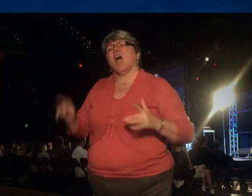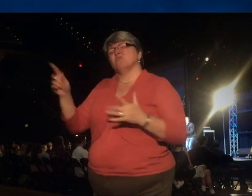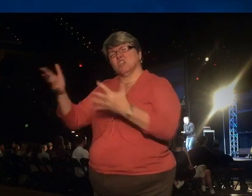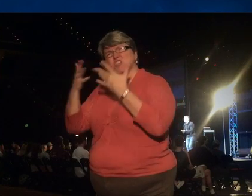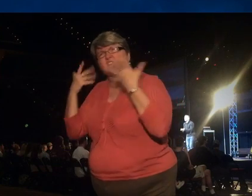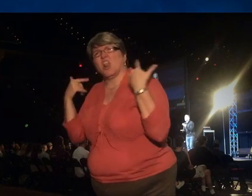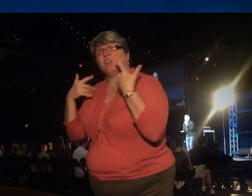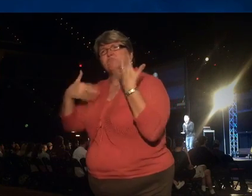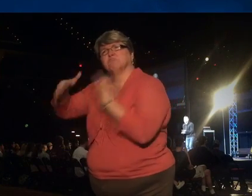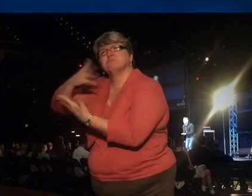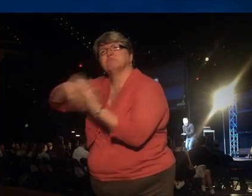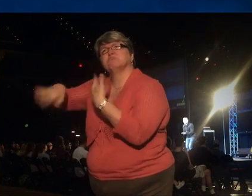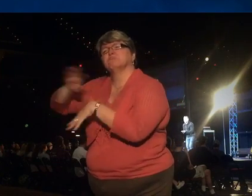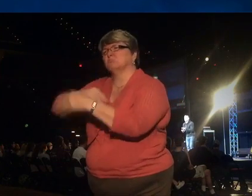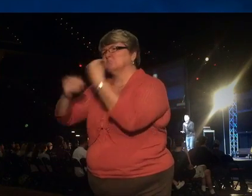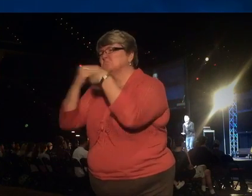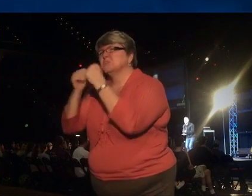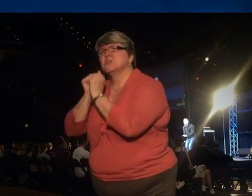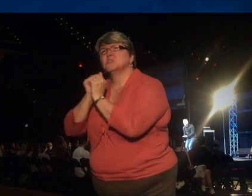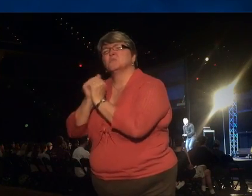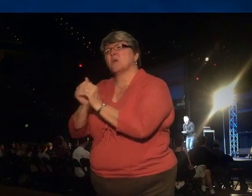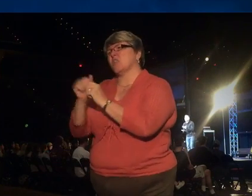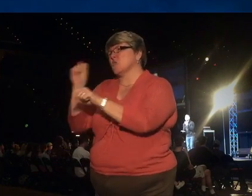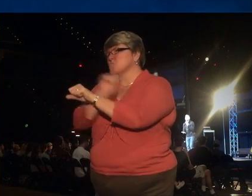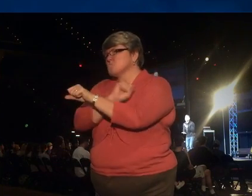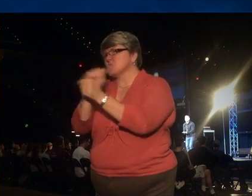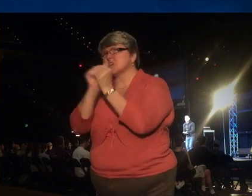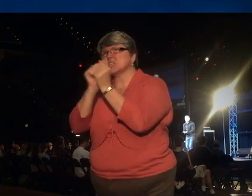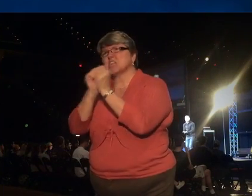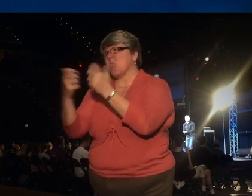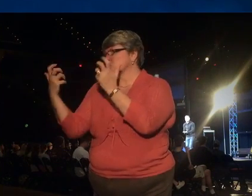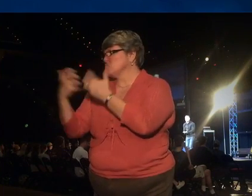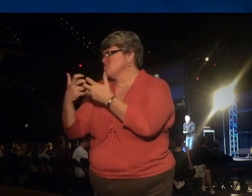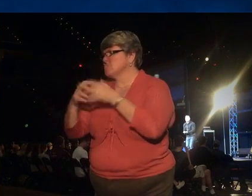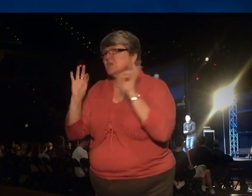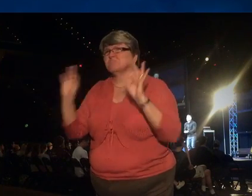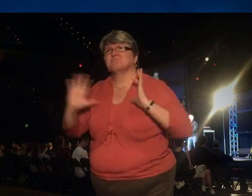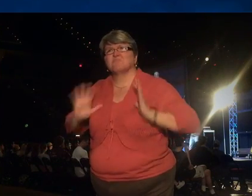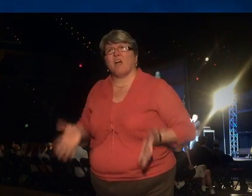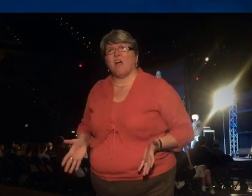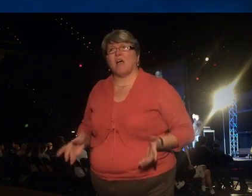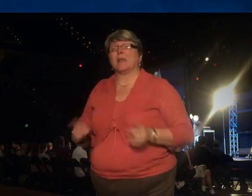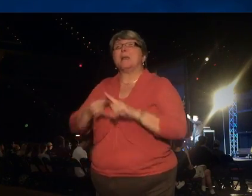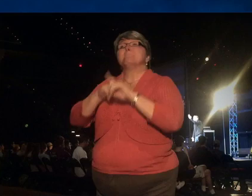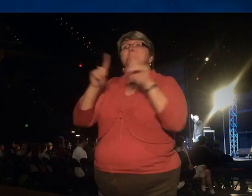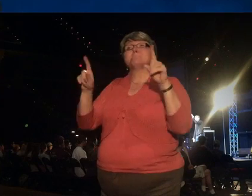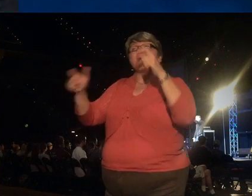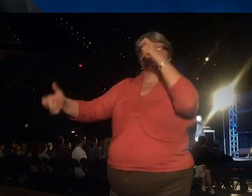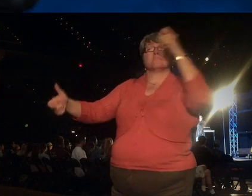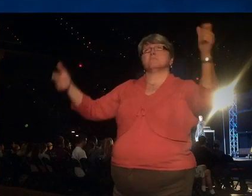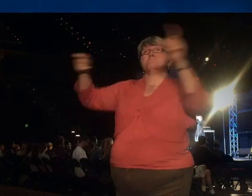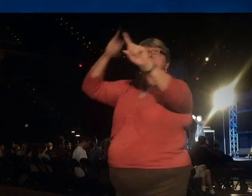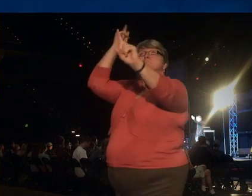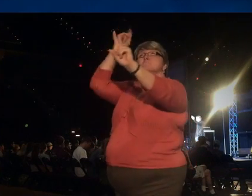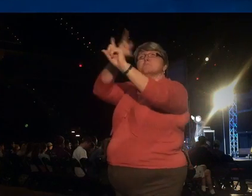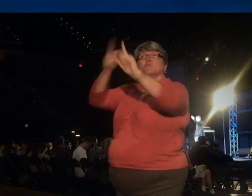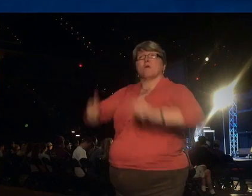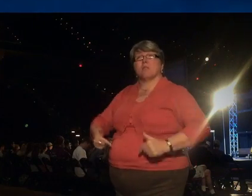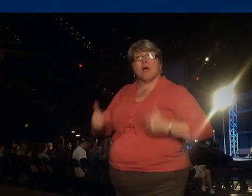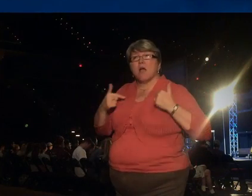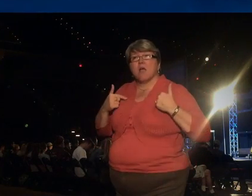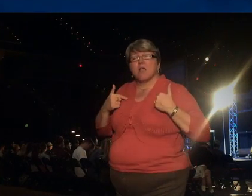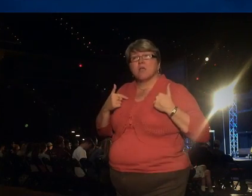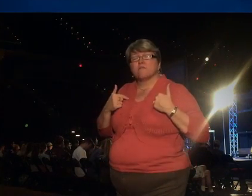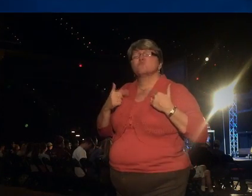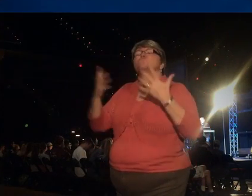along. They should have meals together. They should be coworkers. They can be roommates. But on the biggest issues of life, you